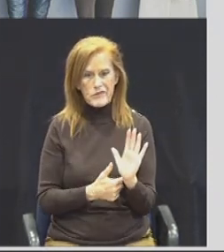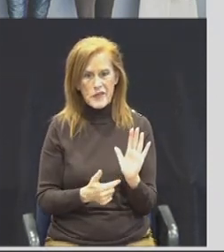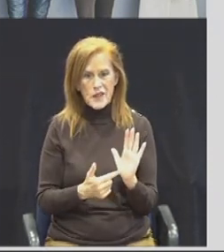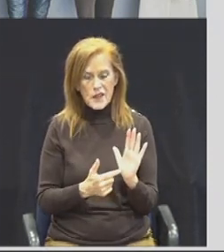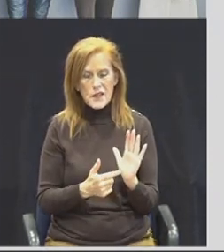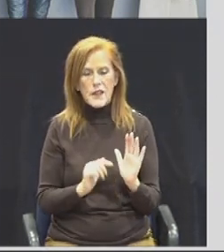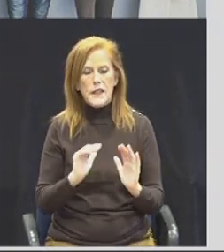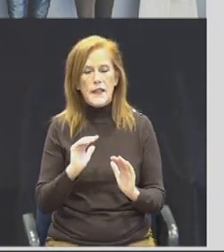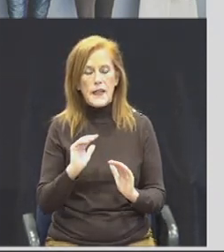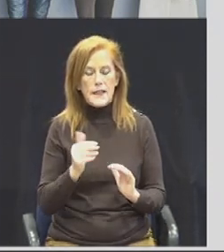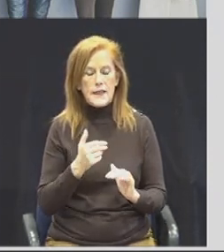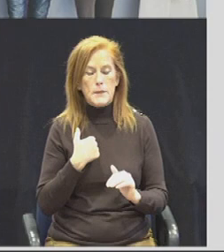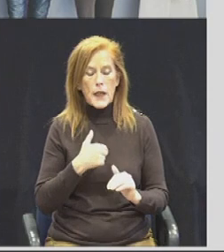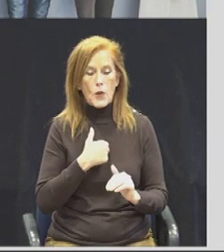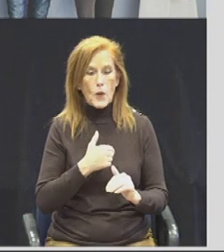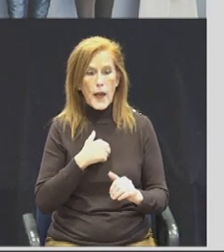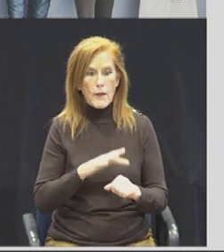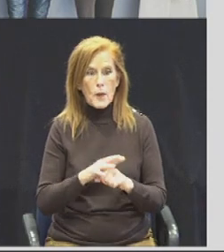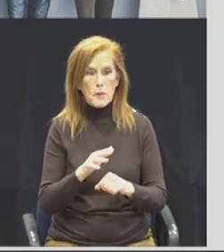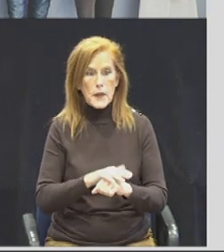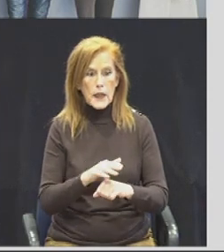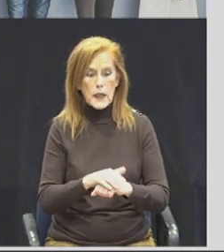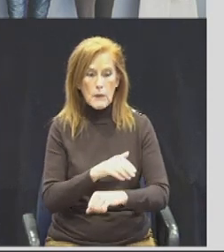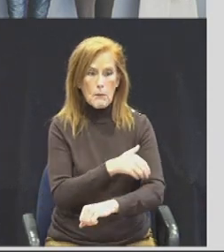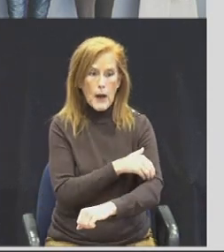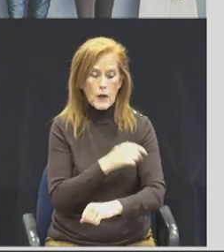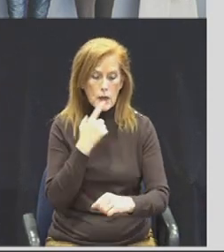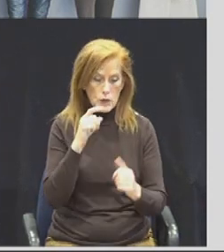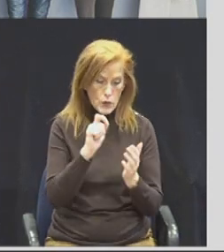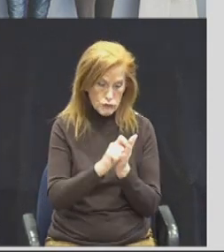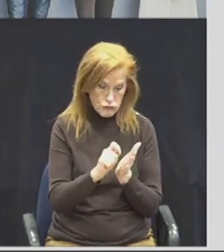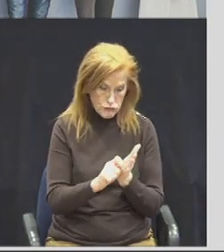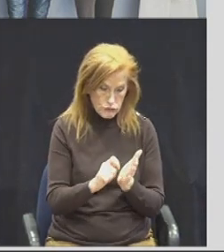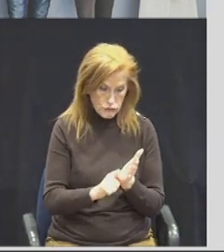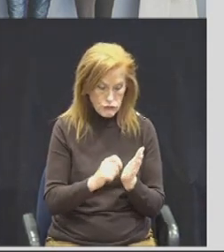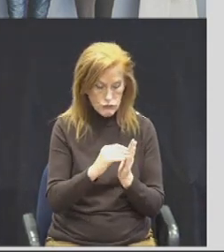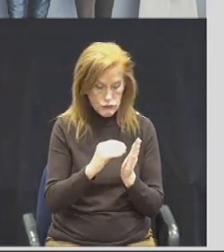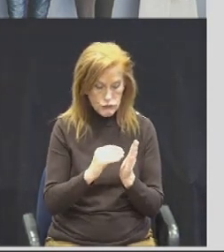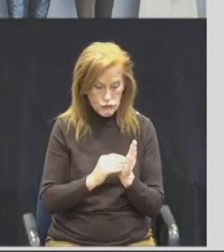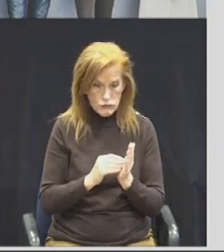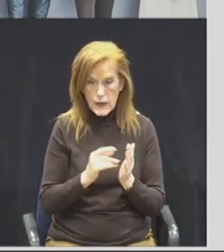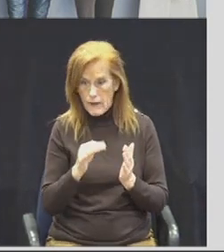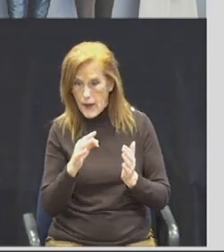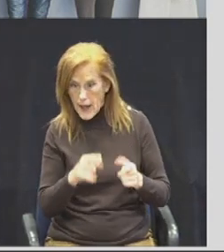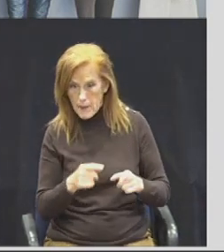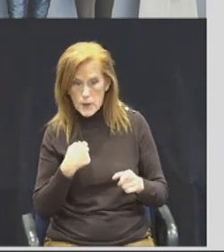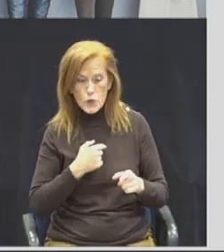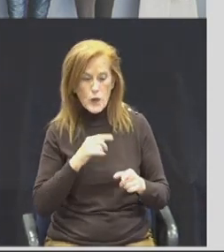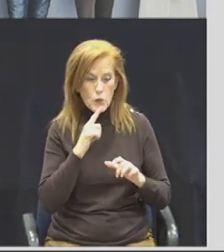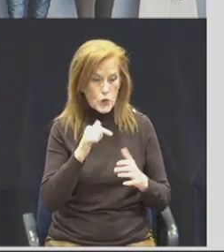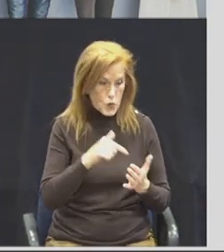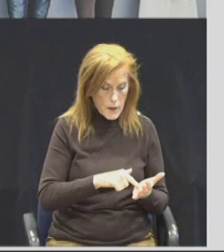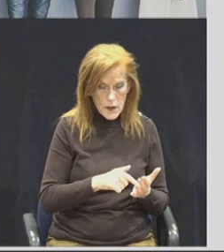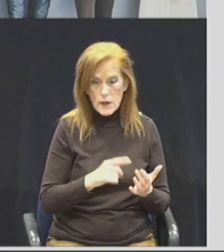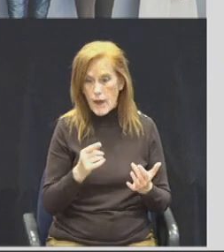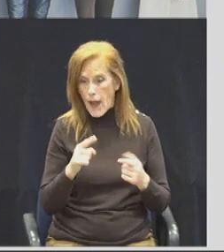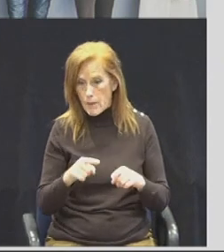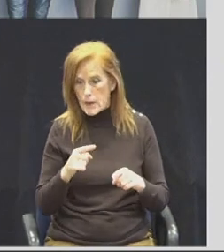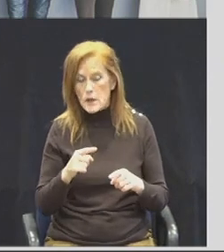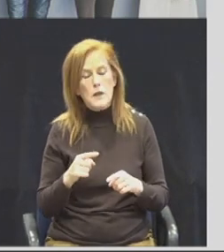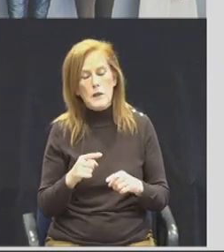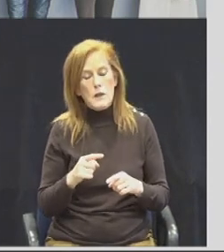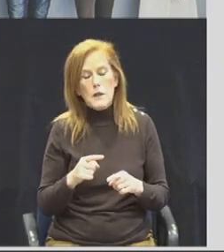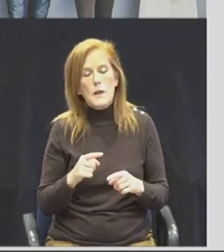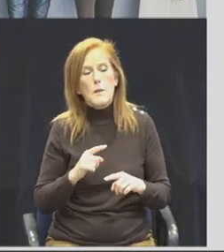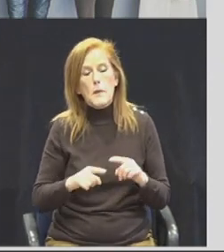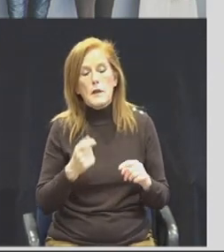It feels like a lot of authority at times because we're writing down what we're going to be doing in a response. But it doesn't mean anything if we don't actually engage